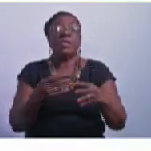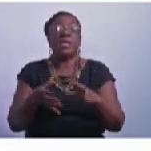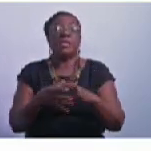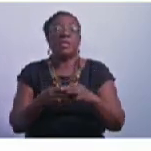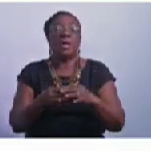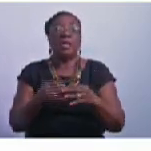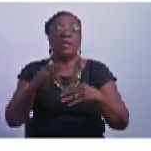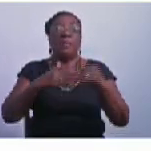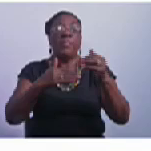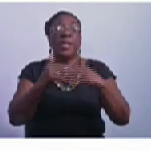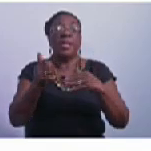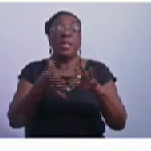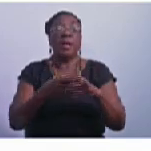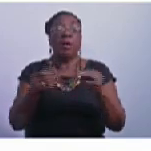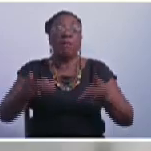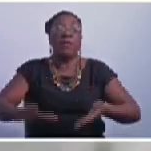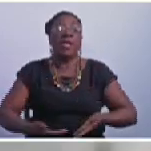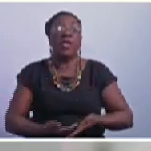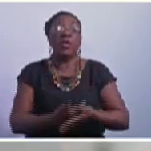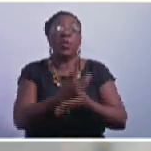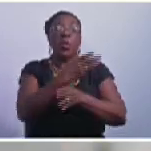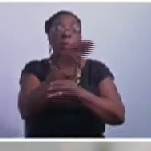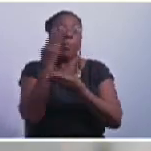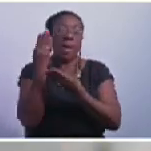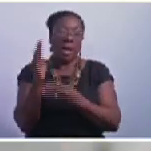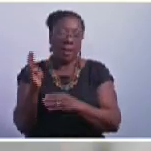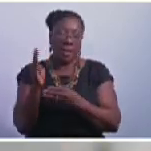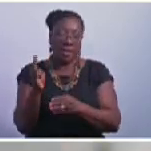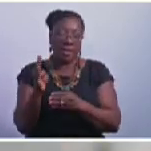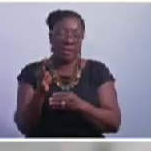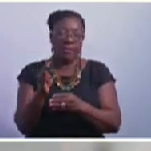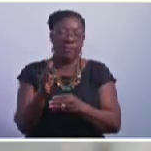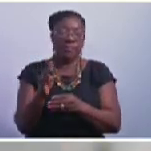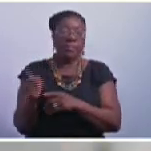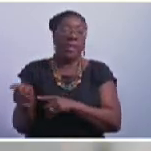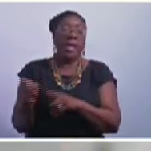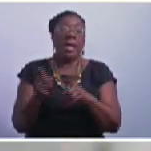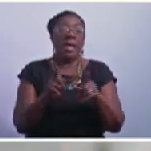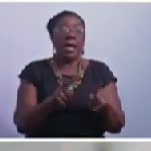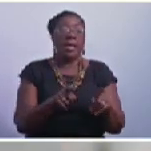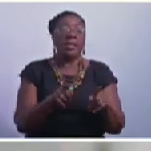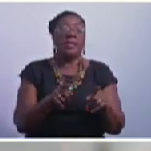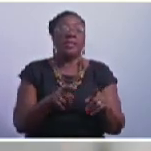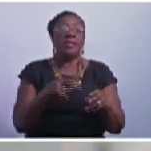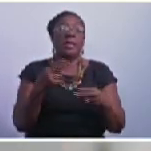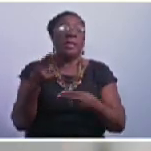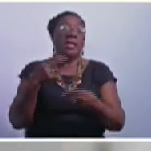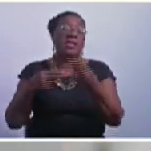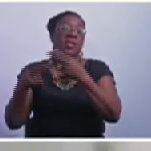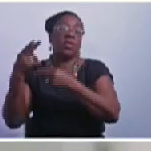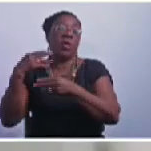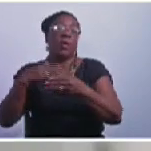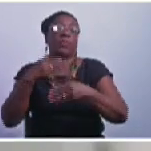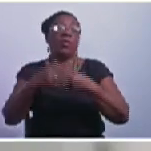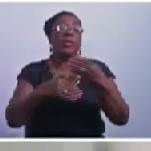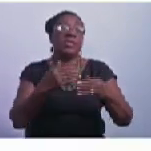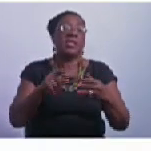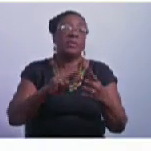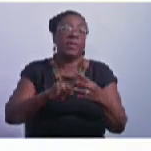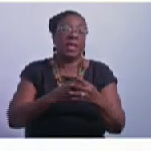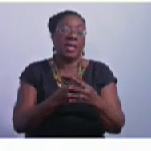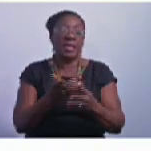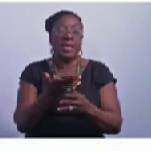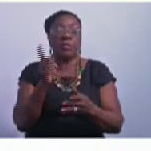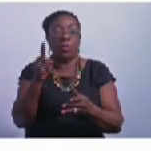and the building of a new Bahamas. As the historic conference began, Bethel says there is one moment which still resonates.